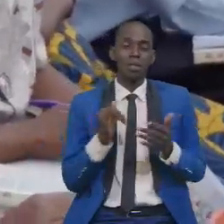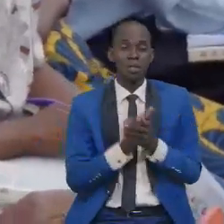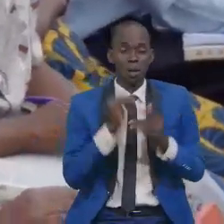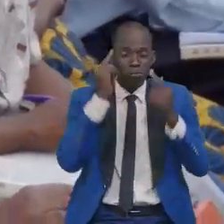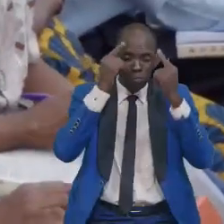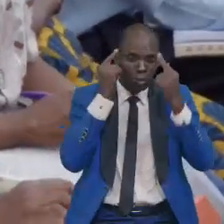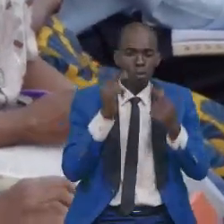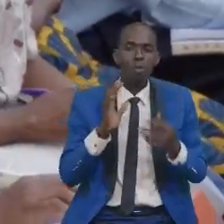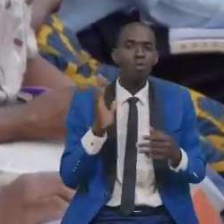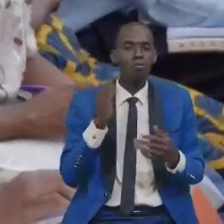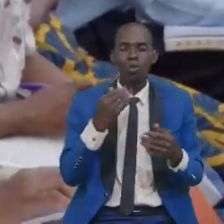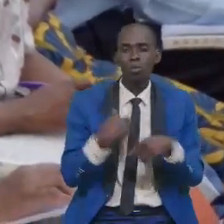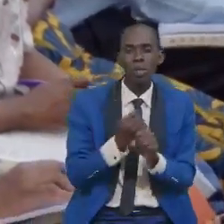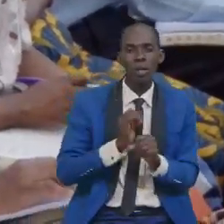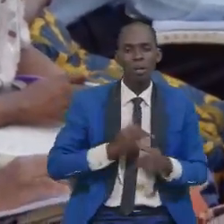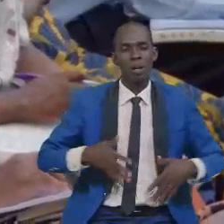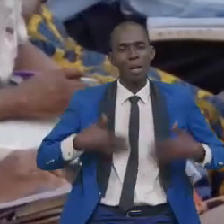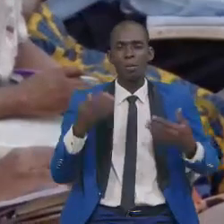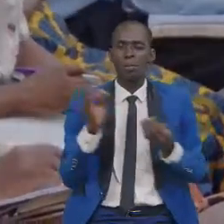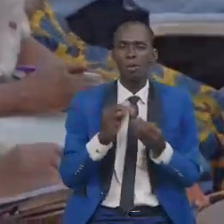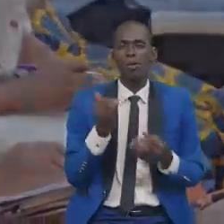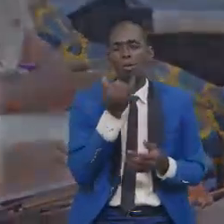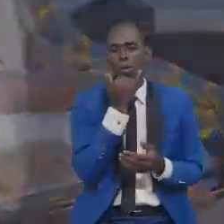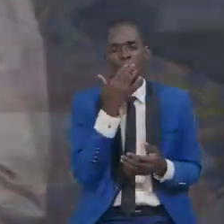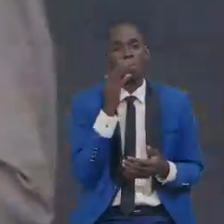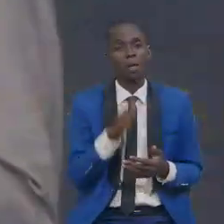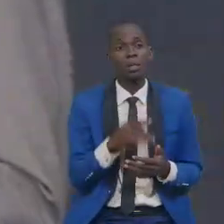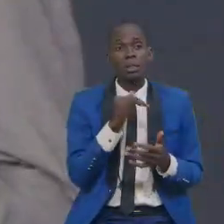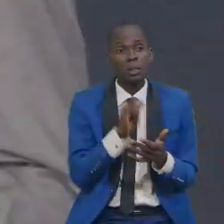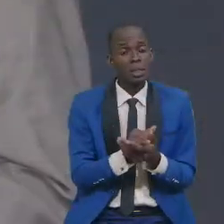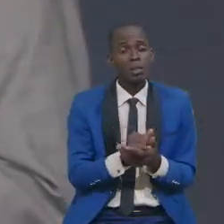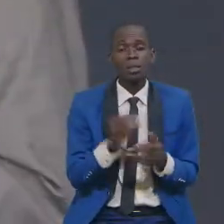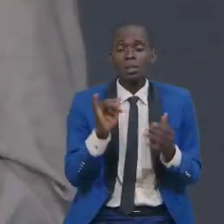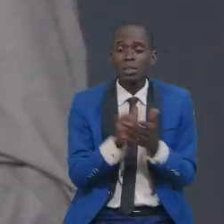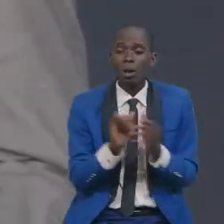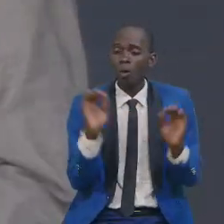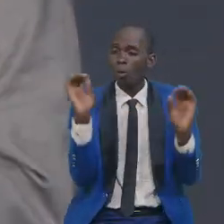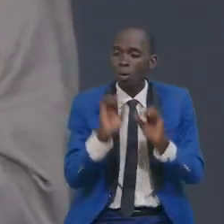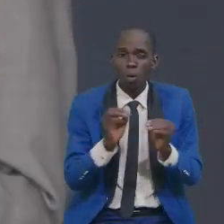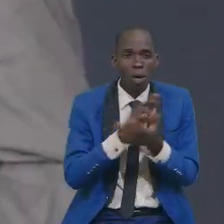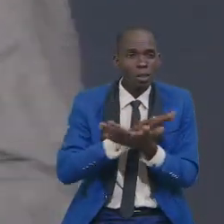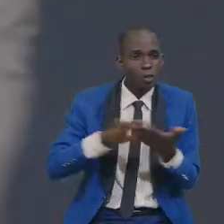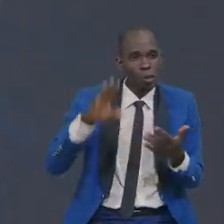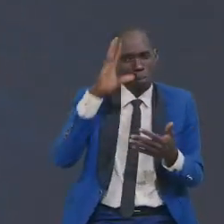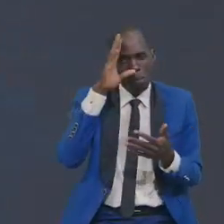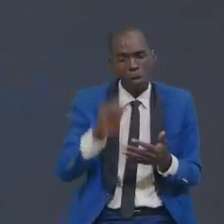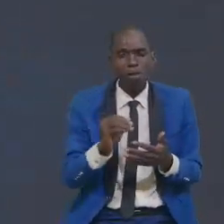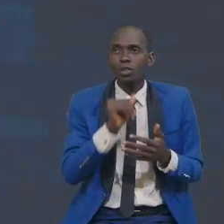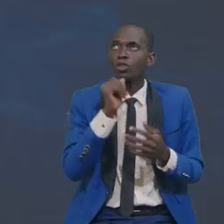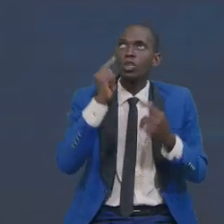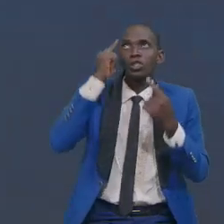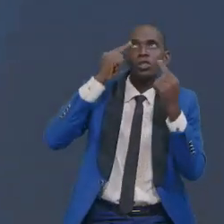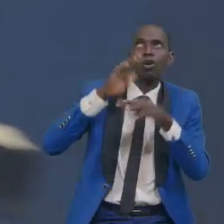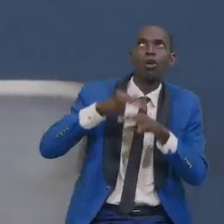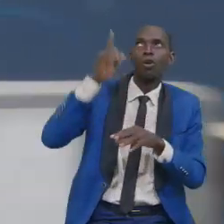Our Lives if she is there for the righteous man who is thinking of thinking of progress not thinking of power not